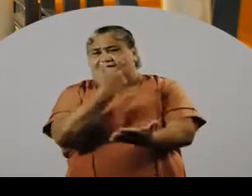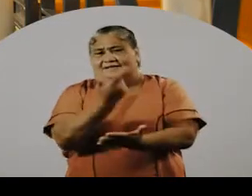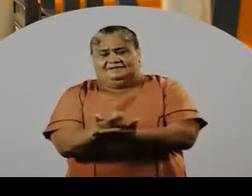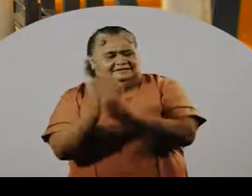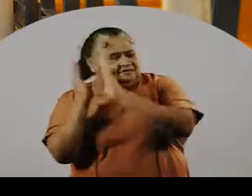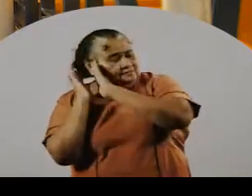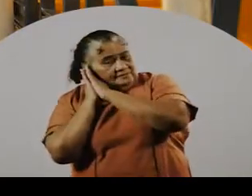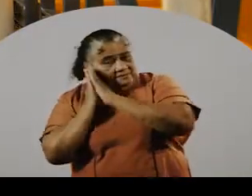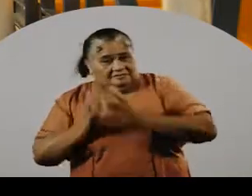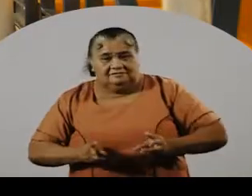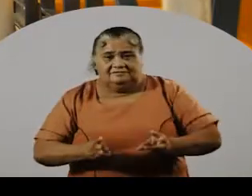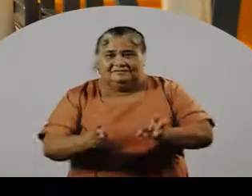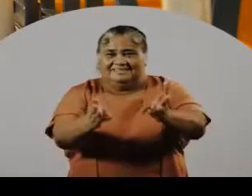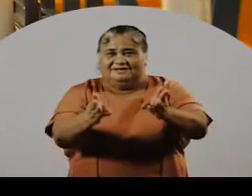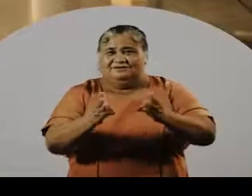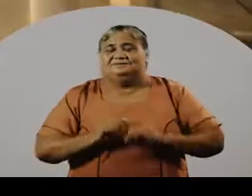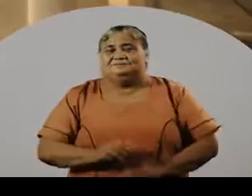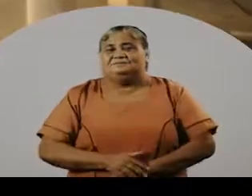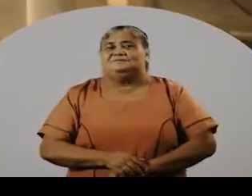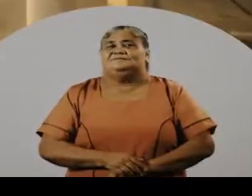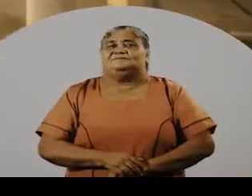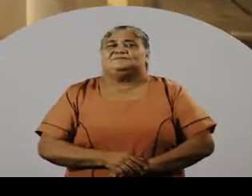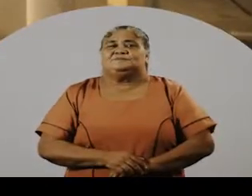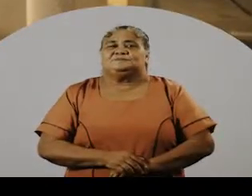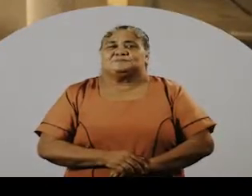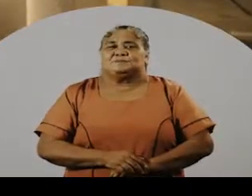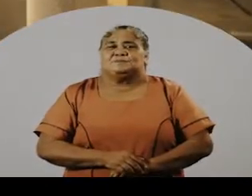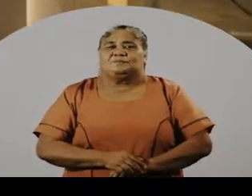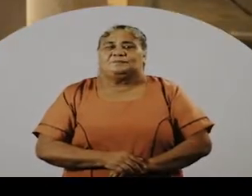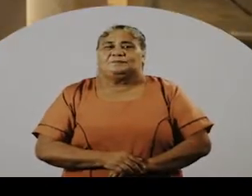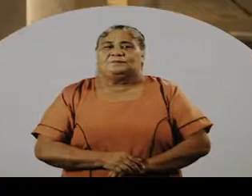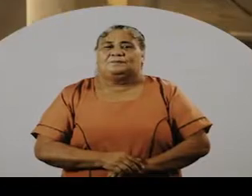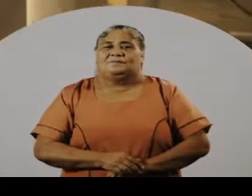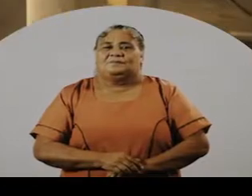E sa le ta oto, pe moe I le awana.